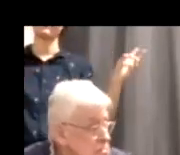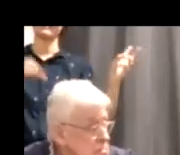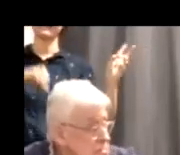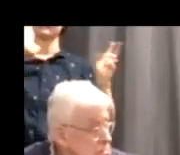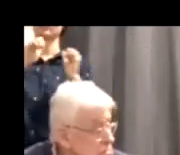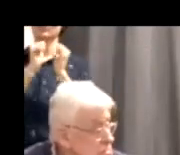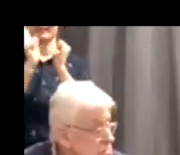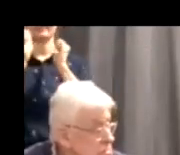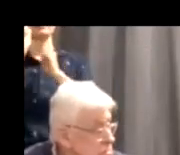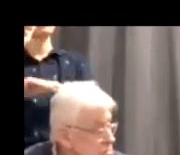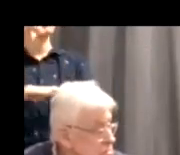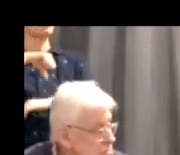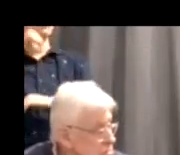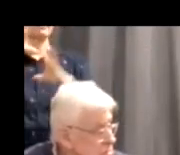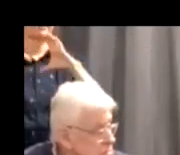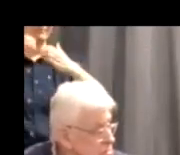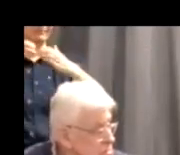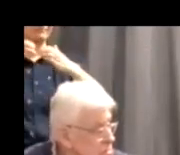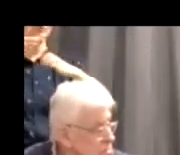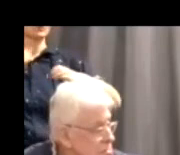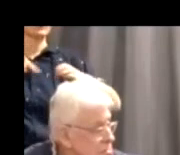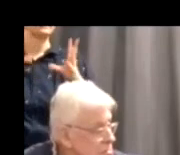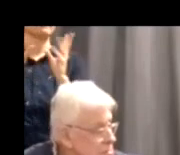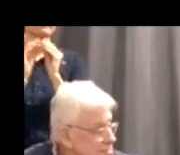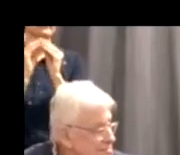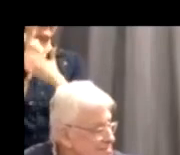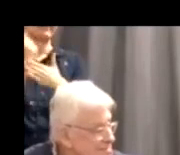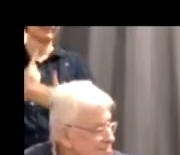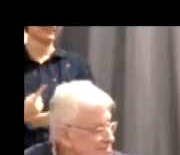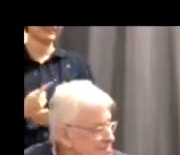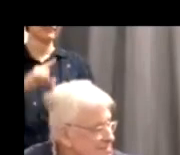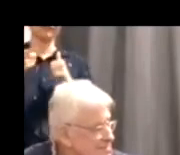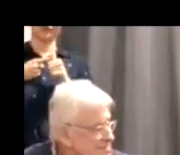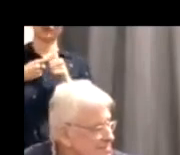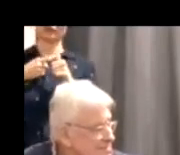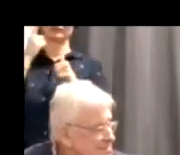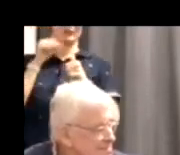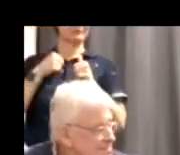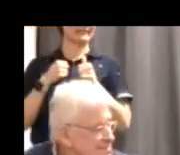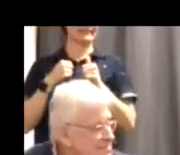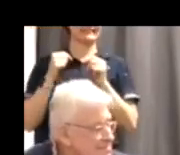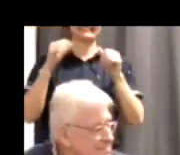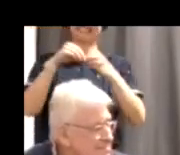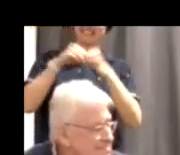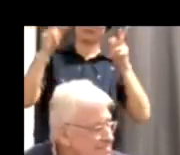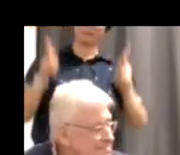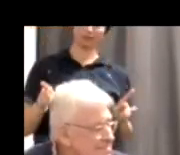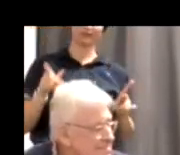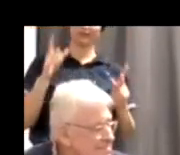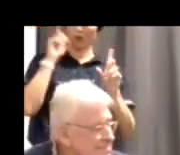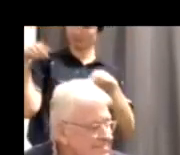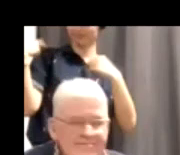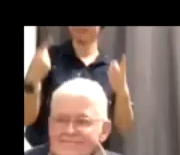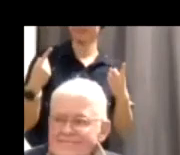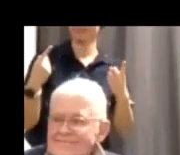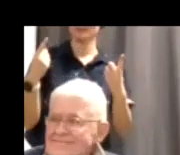that we meet every week. And this is the first for me in person for a long time, so it's kind of a